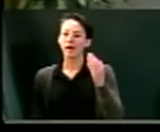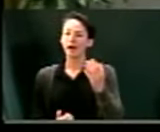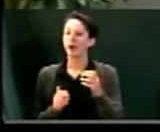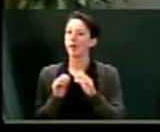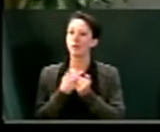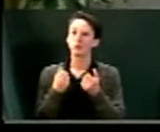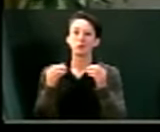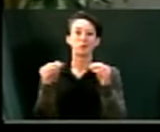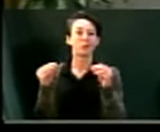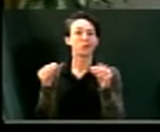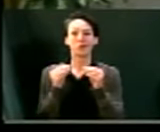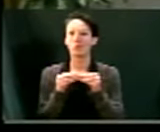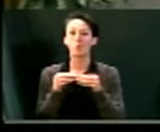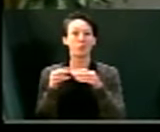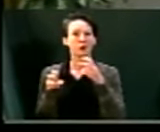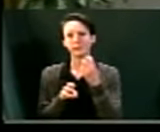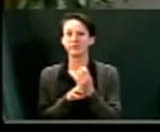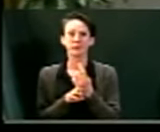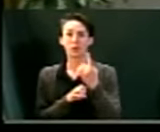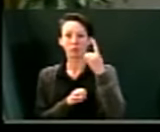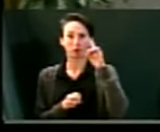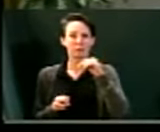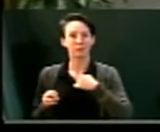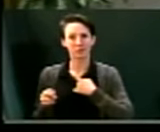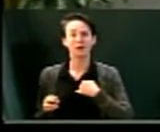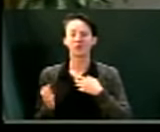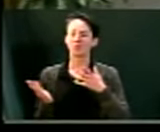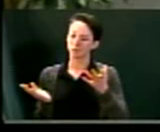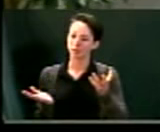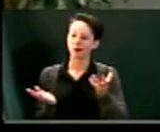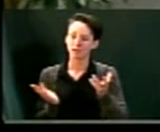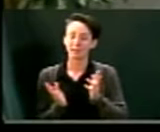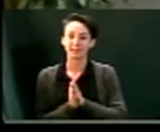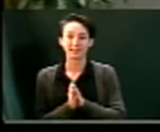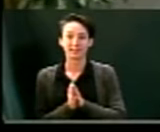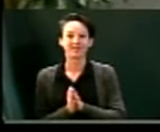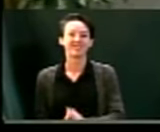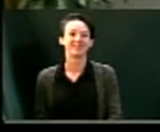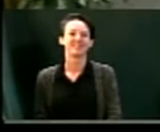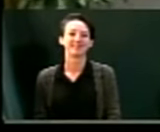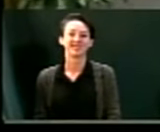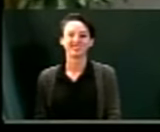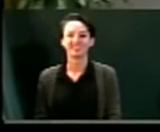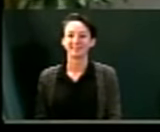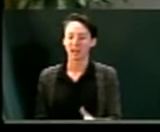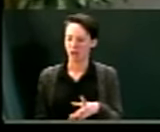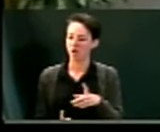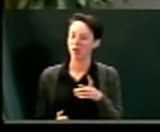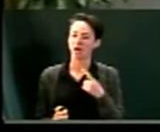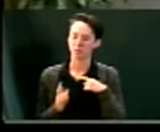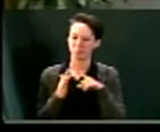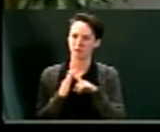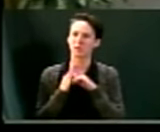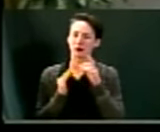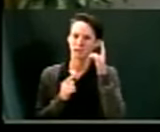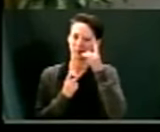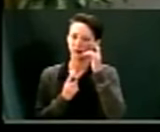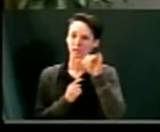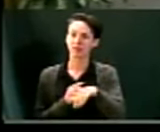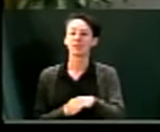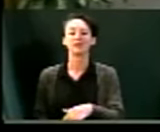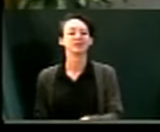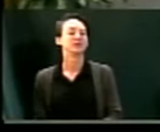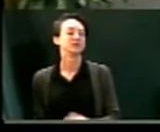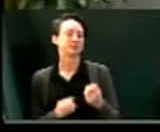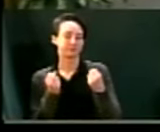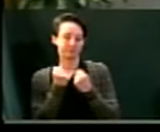difficult? I'll make. I want to go out and smile. I'm beginning to think that, Ms. Fugit. Okay. So